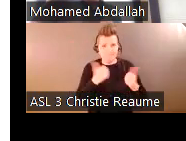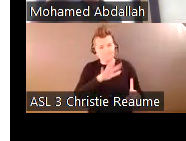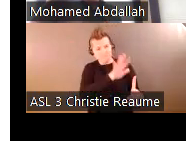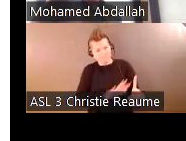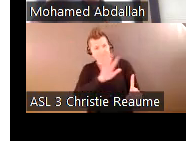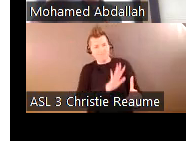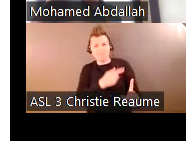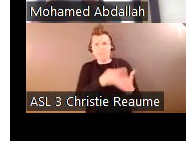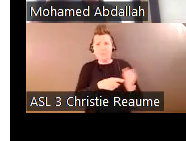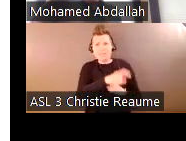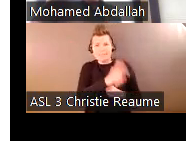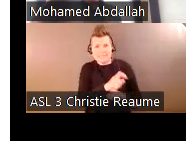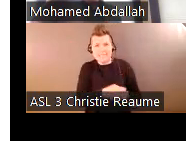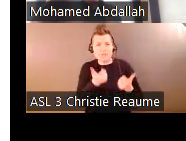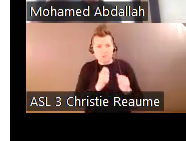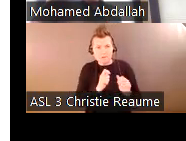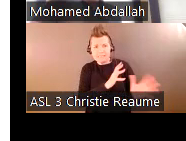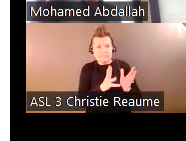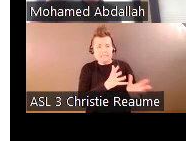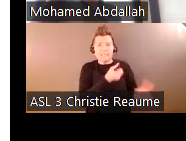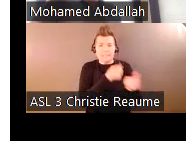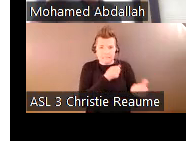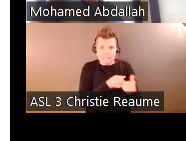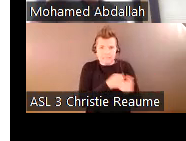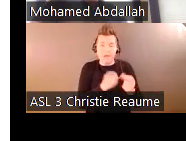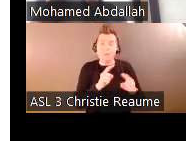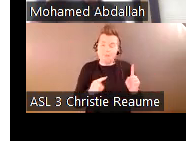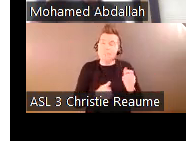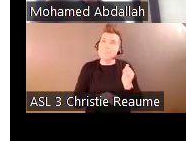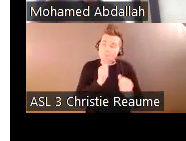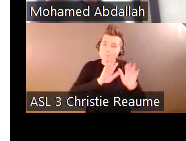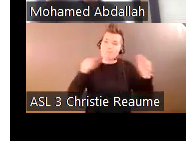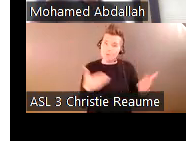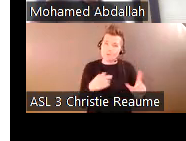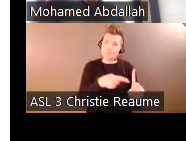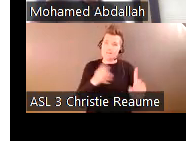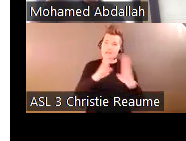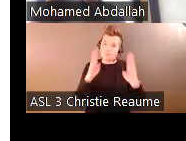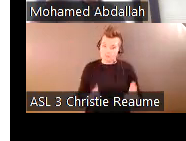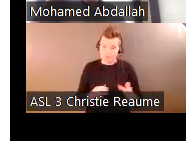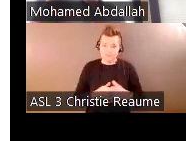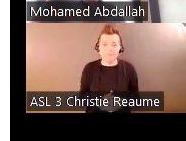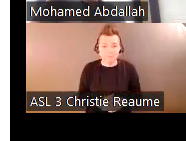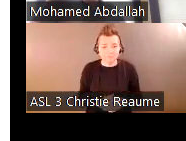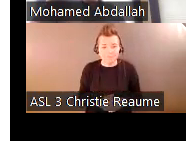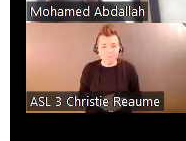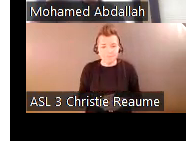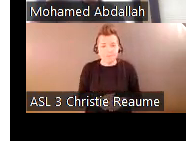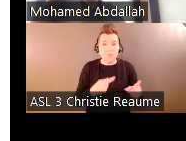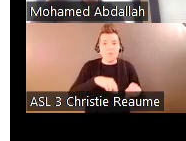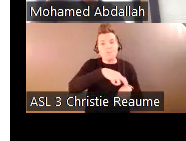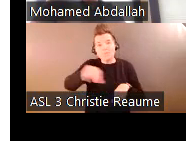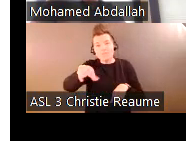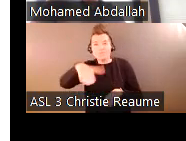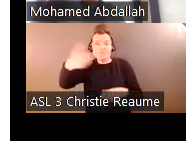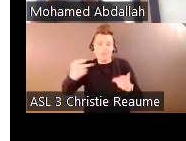but housing is a focus when they are staying in a shelter, and they can be referred to some of our other programs that we're operating.